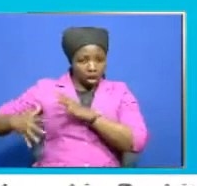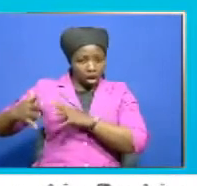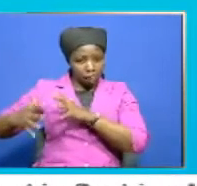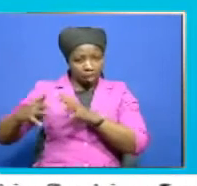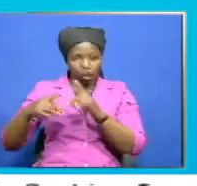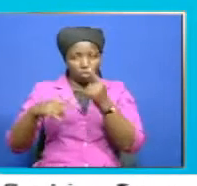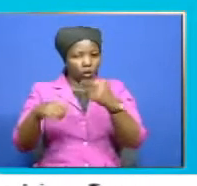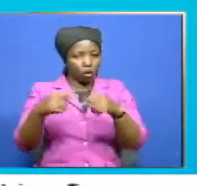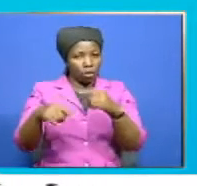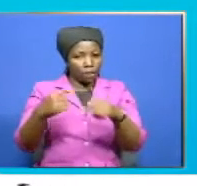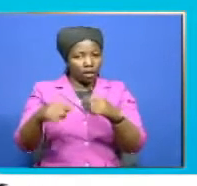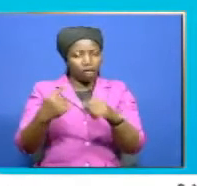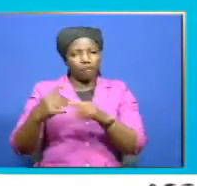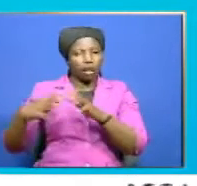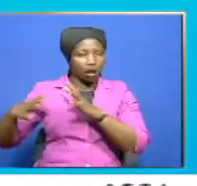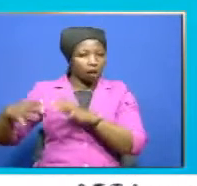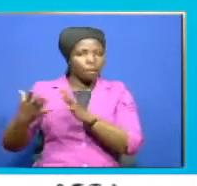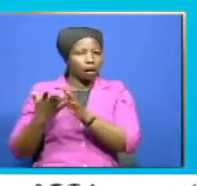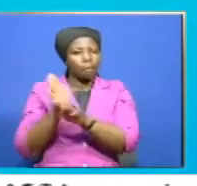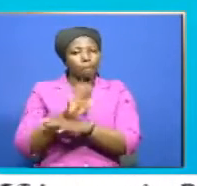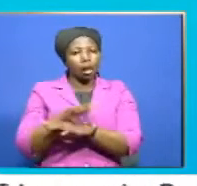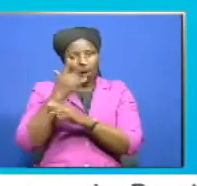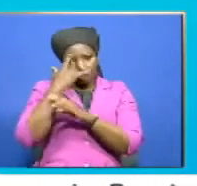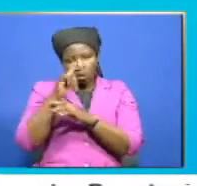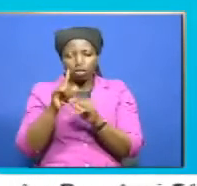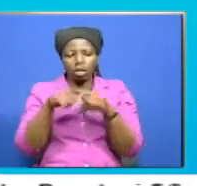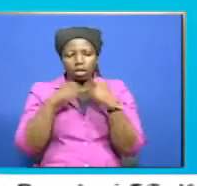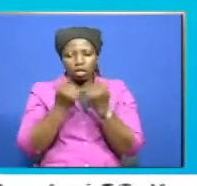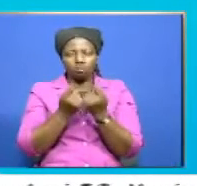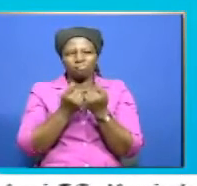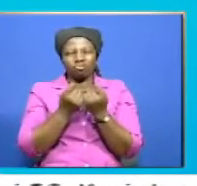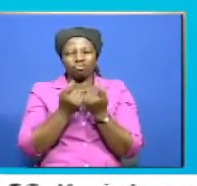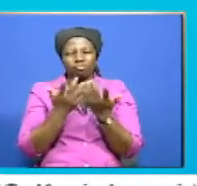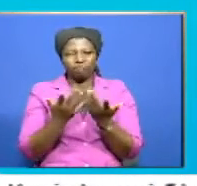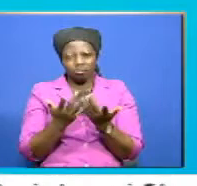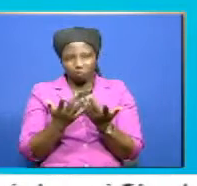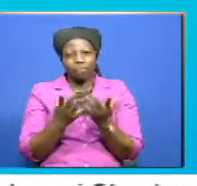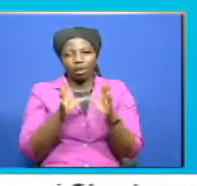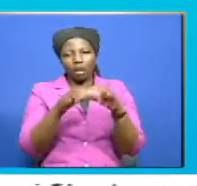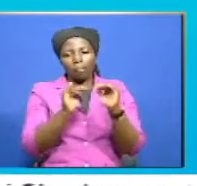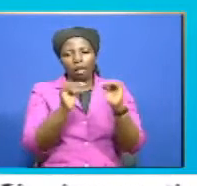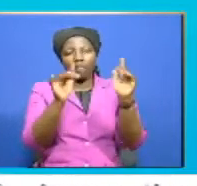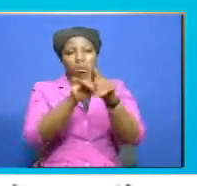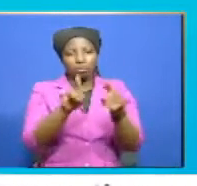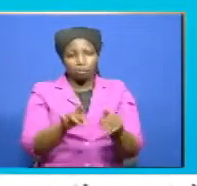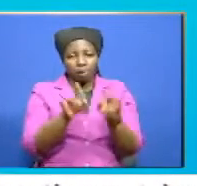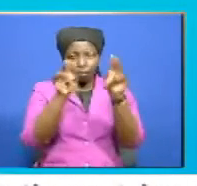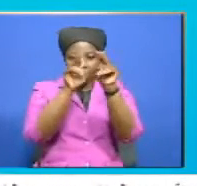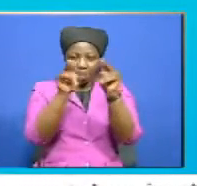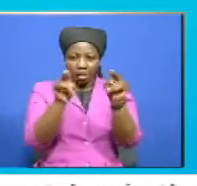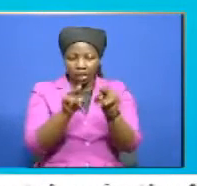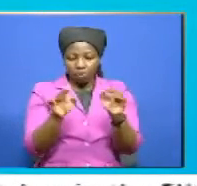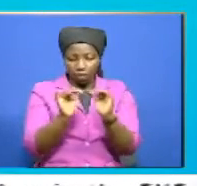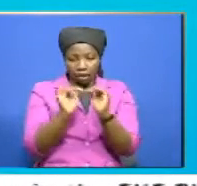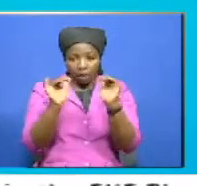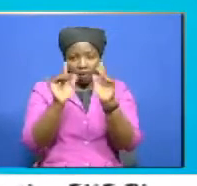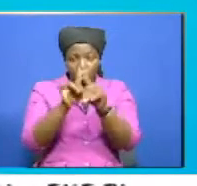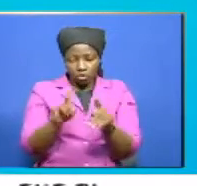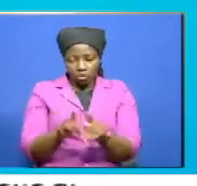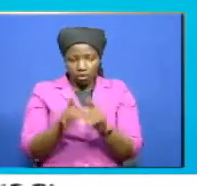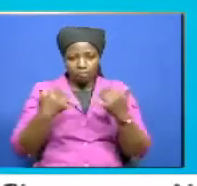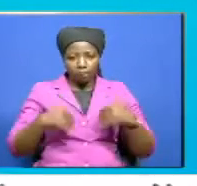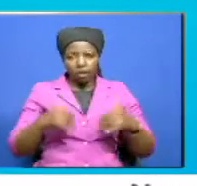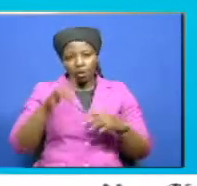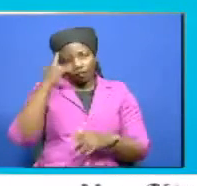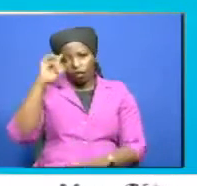the Kenyan teams. That's at club level and at international level. And we'll be having a former Kenya Sevens coach and a person who's also played for Kenya Sevens,